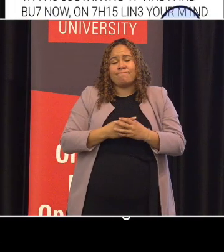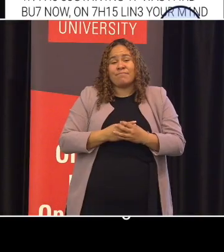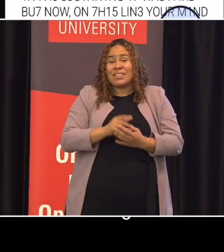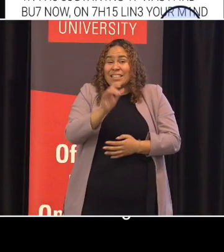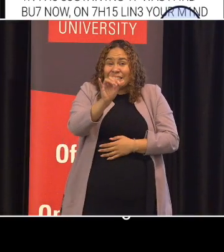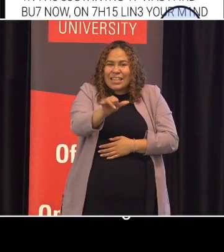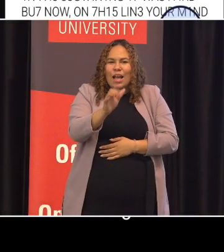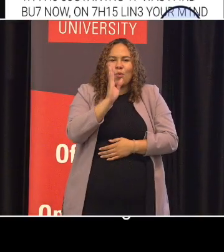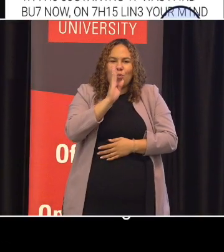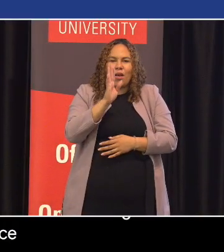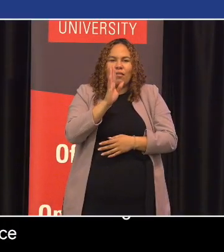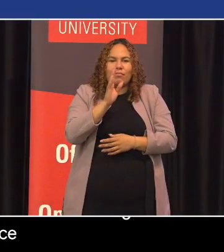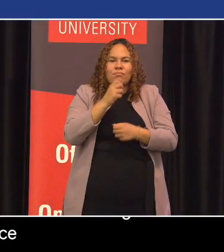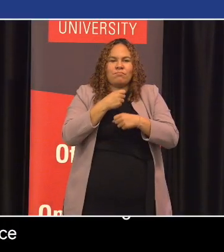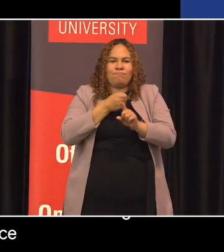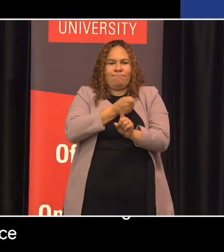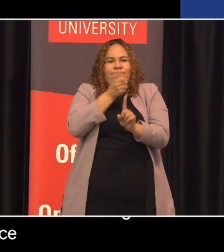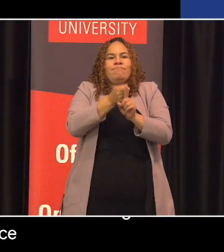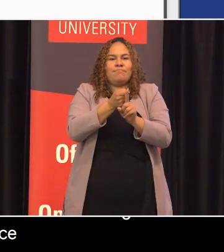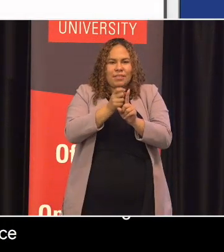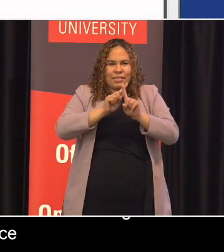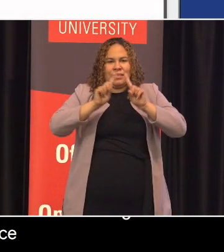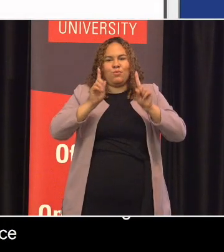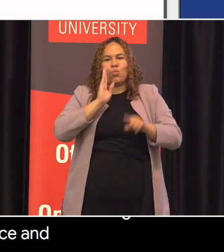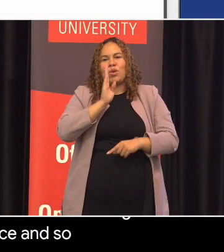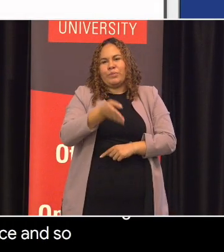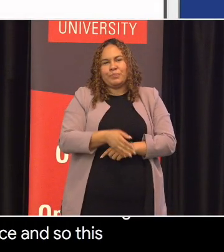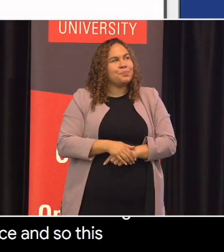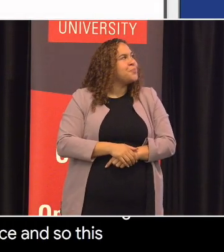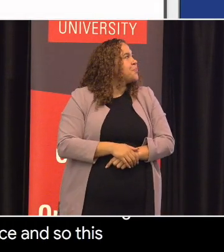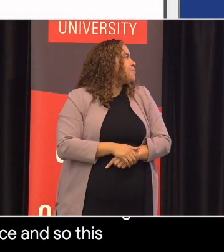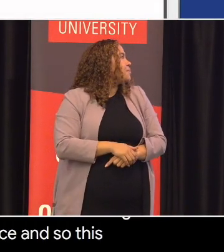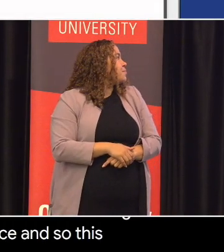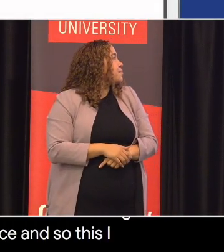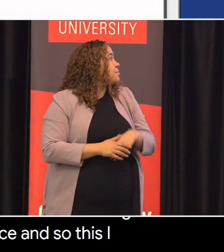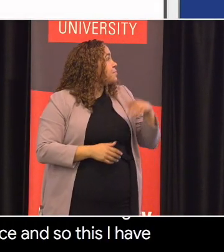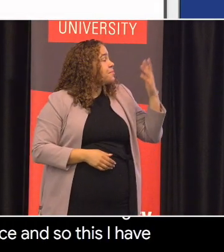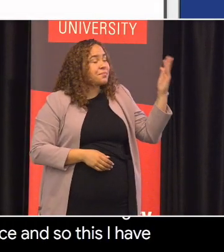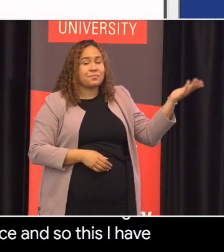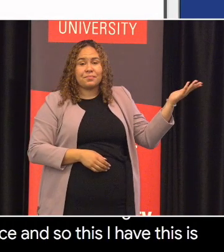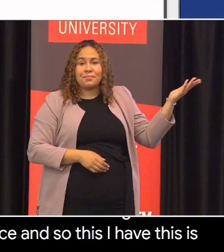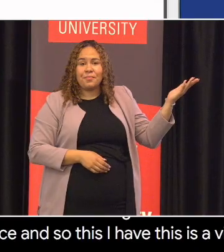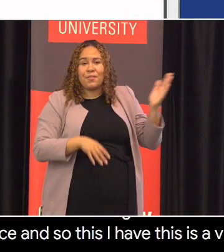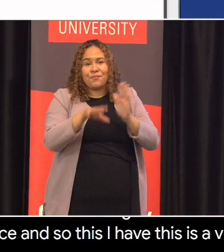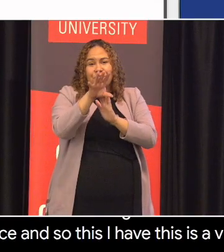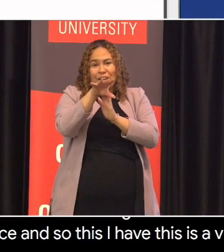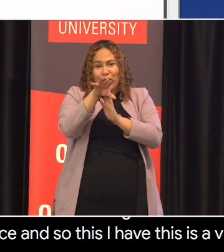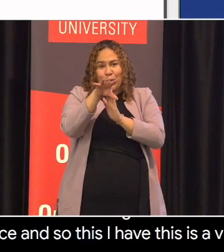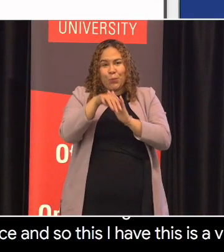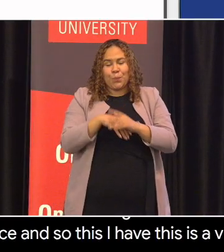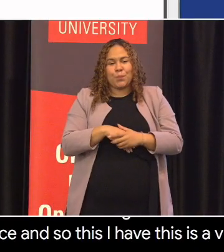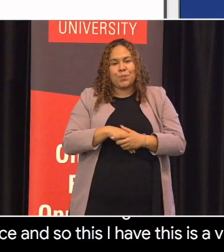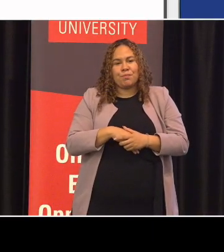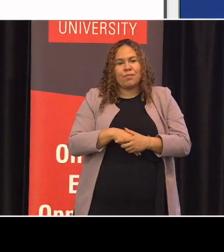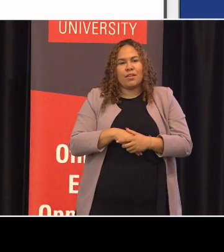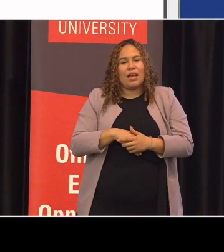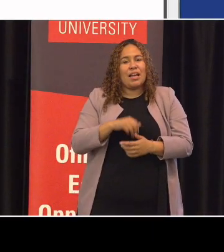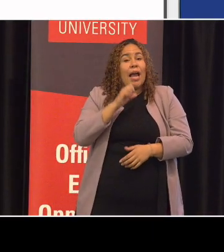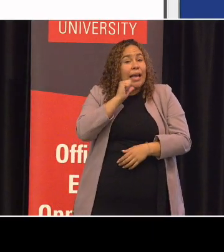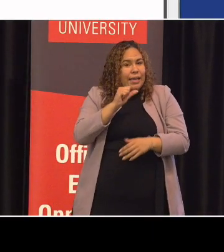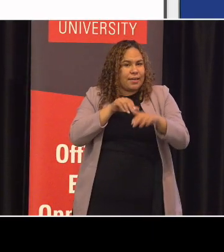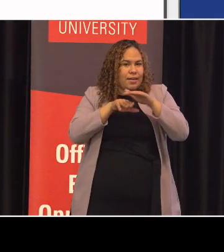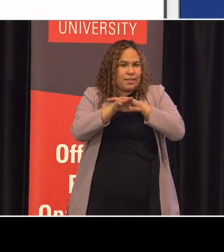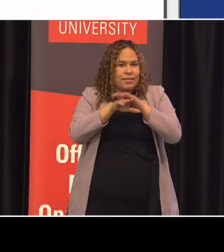That's going to make a difference. And so this is a video of an